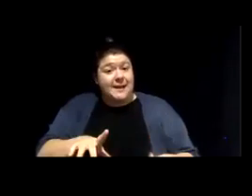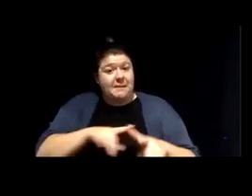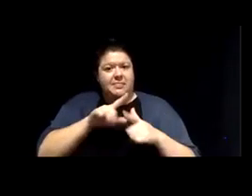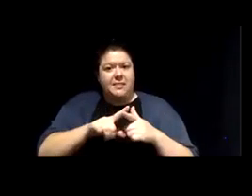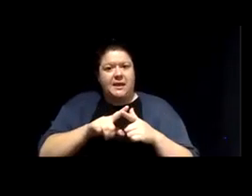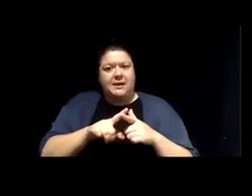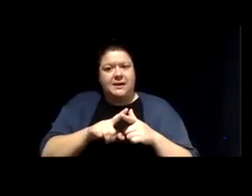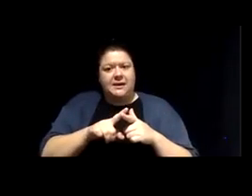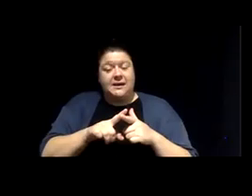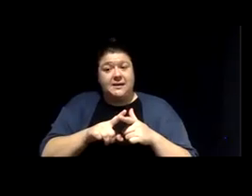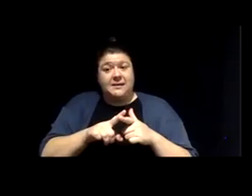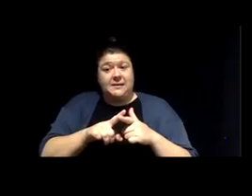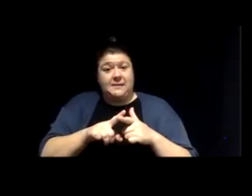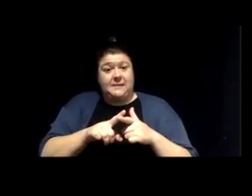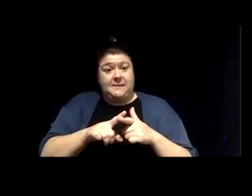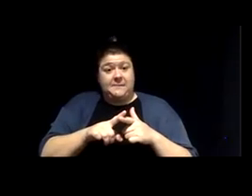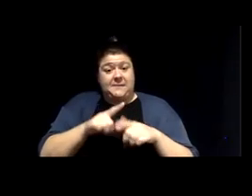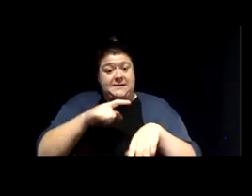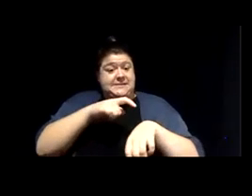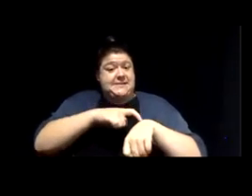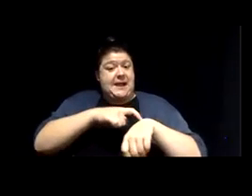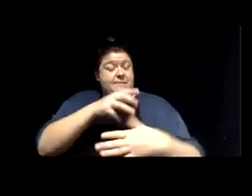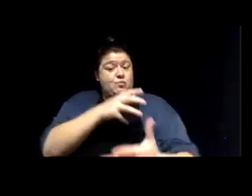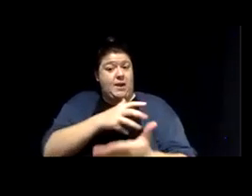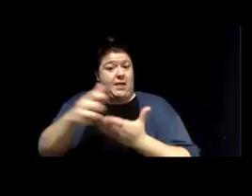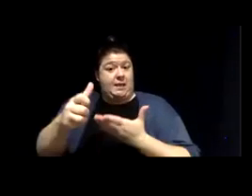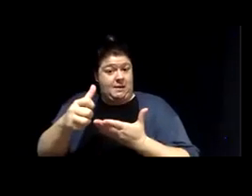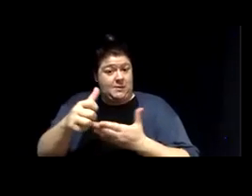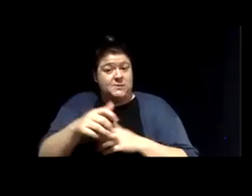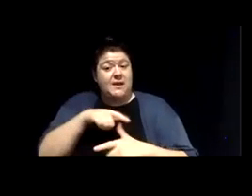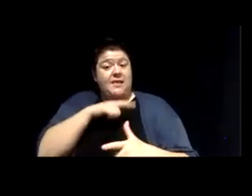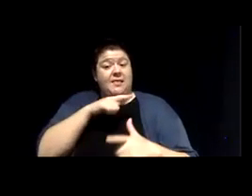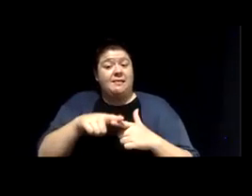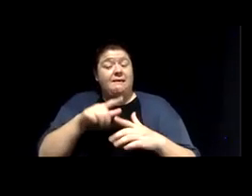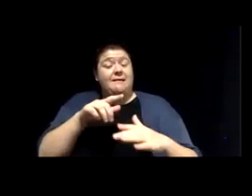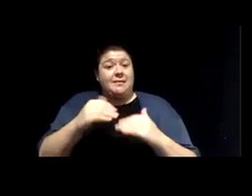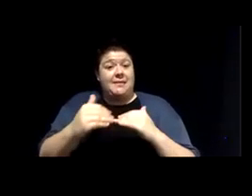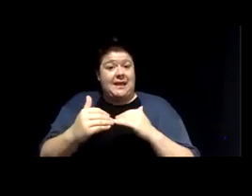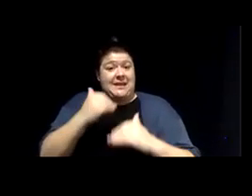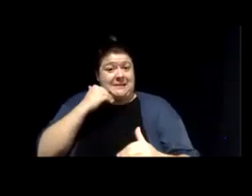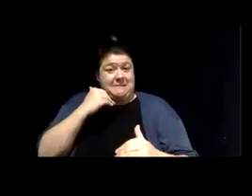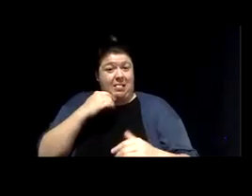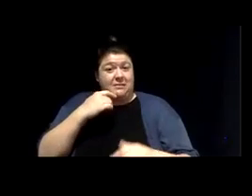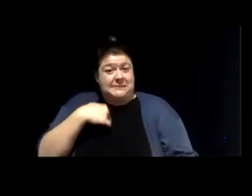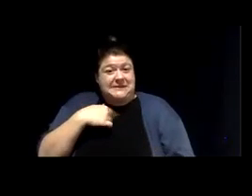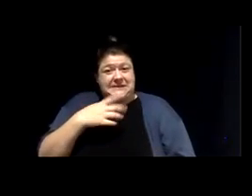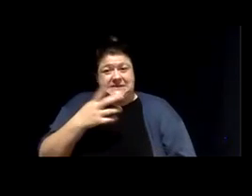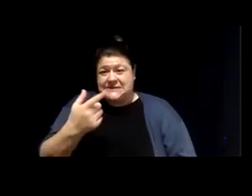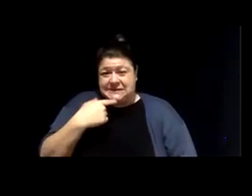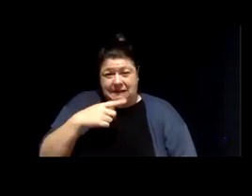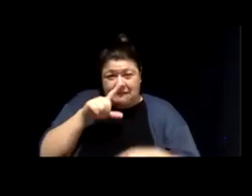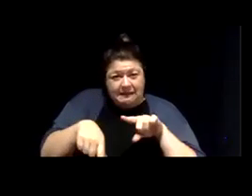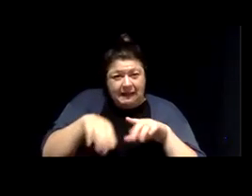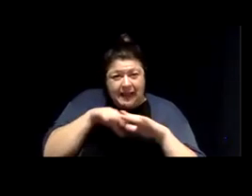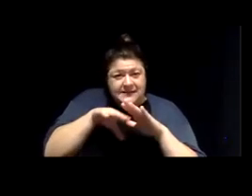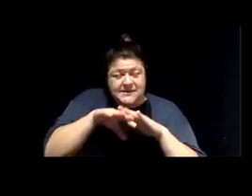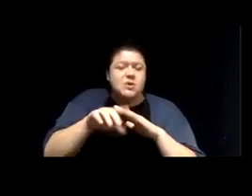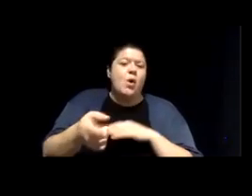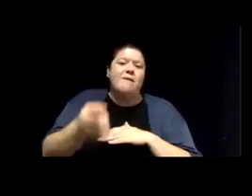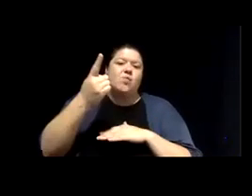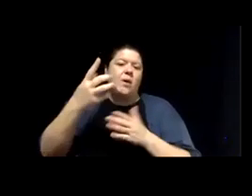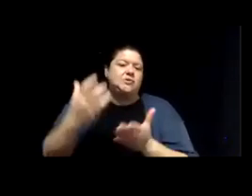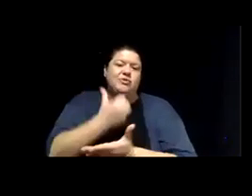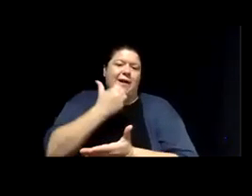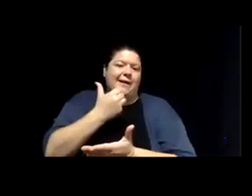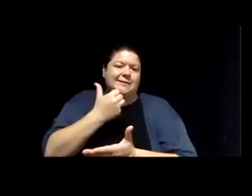then and the time ran out, and then they're emailing me and going, why can't I access the exam? You only get one chance. You don't get to come